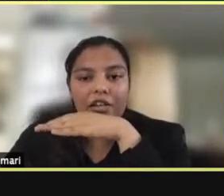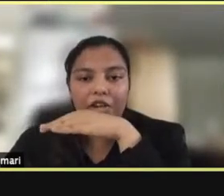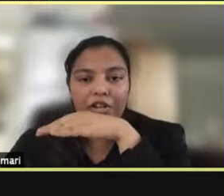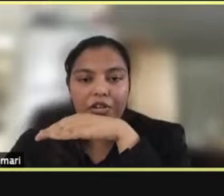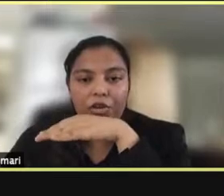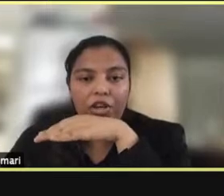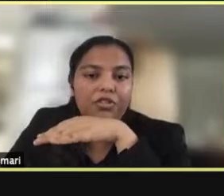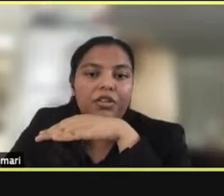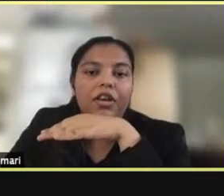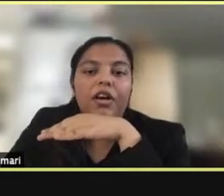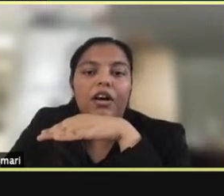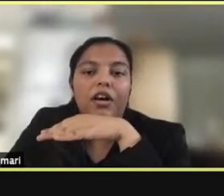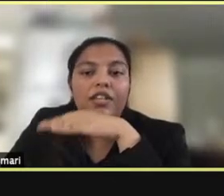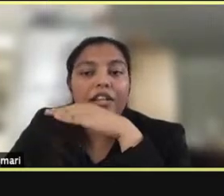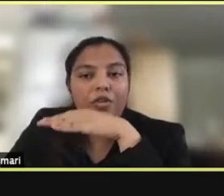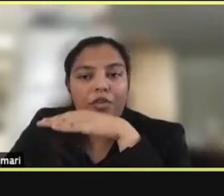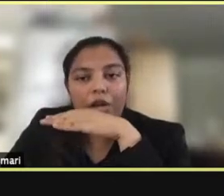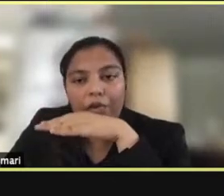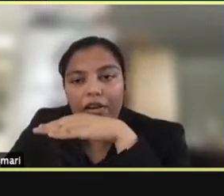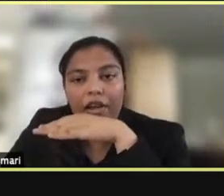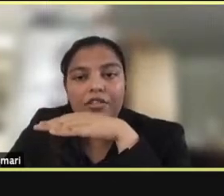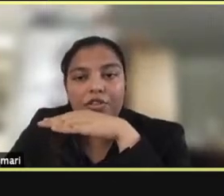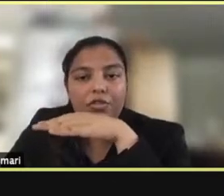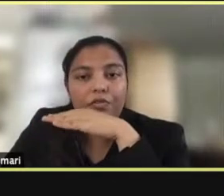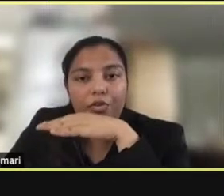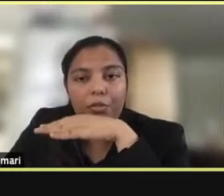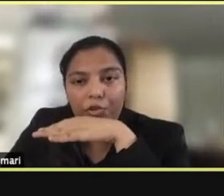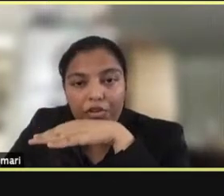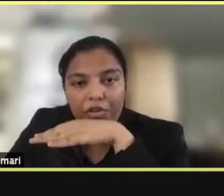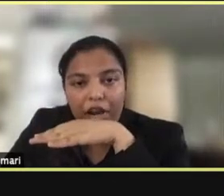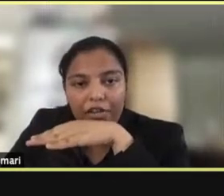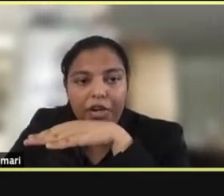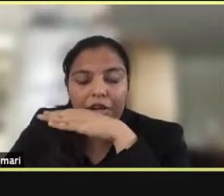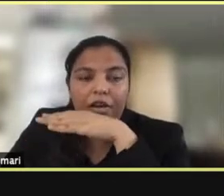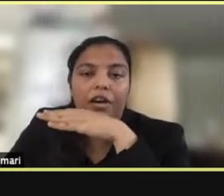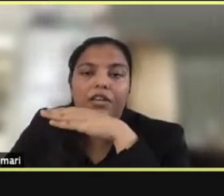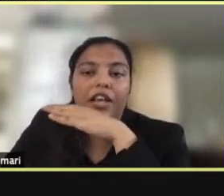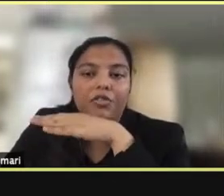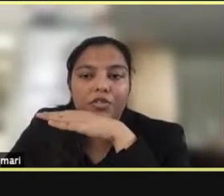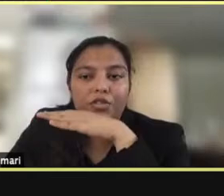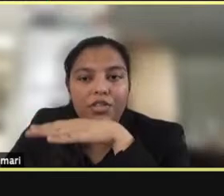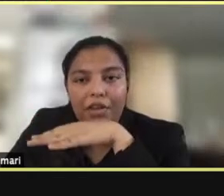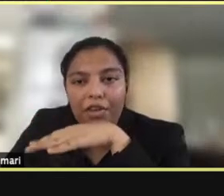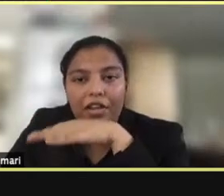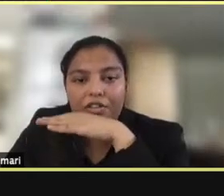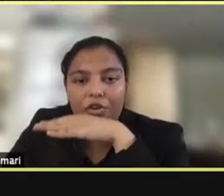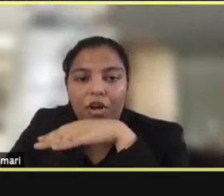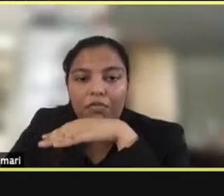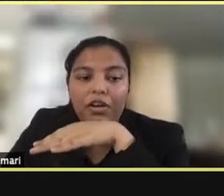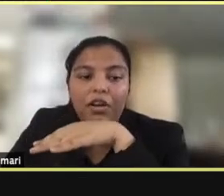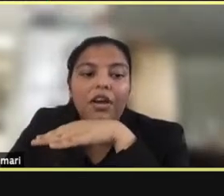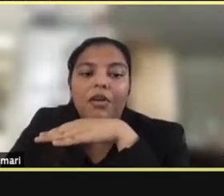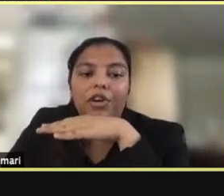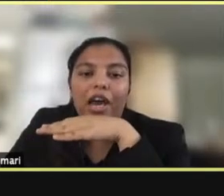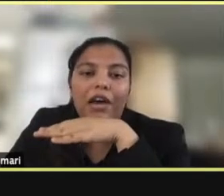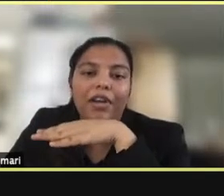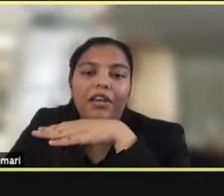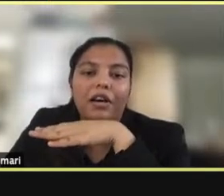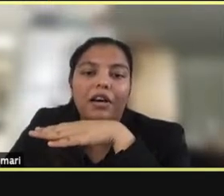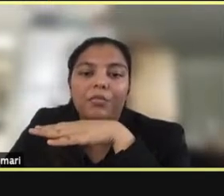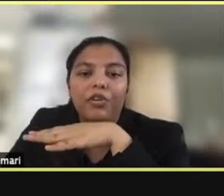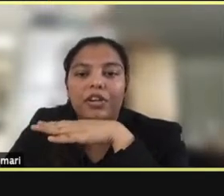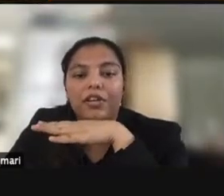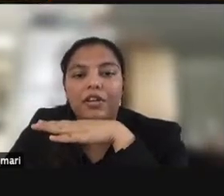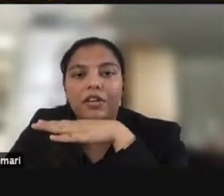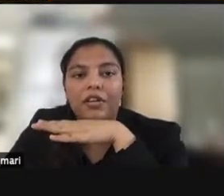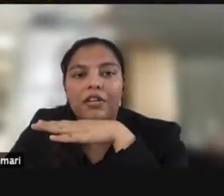highest illumination location, site 011 and 004 are more attractive, but site 007 and 011 would have like